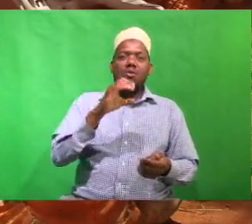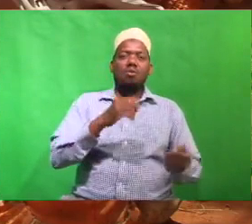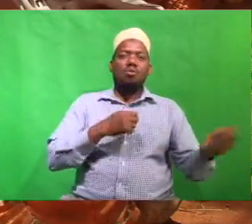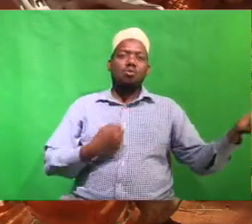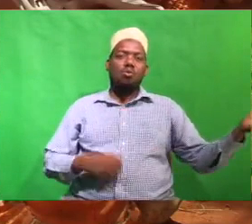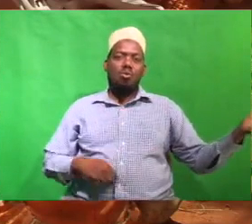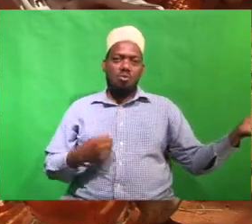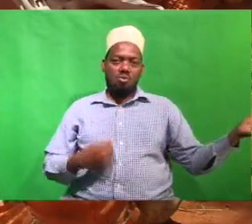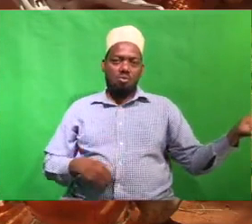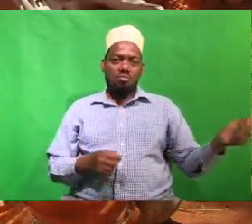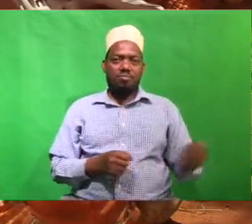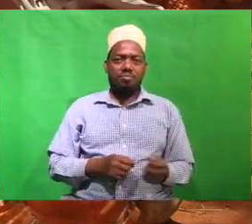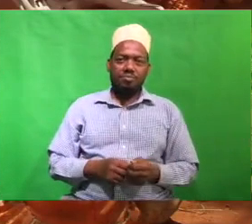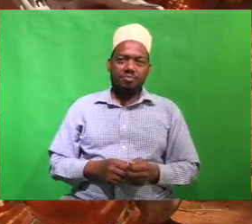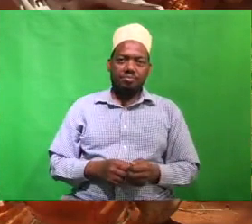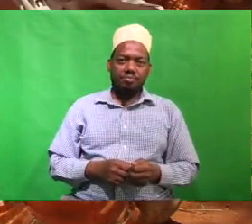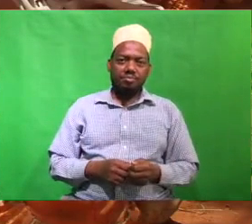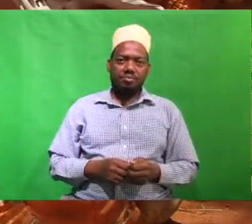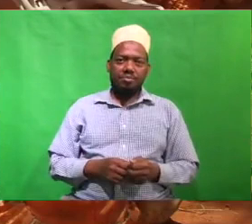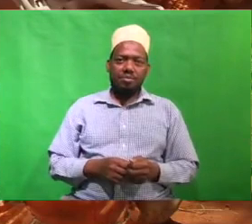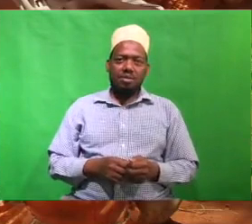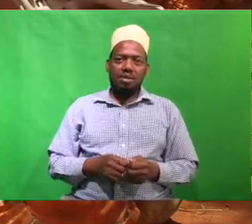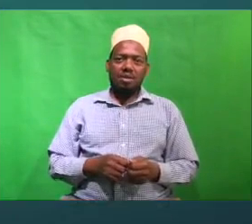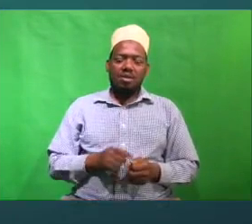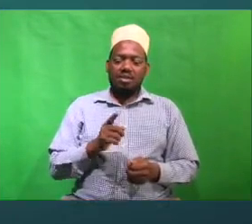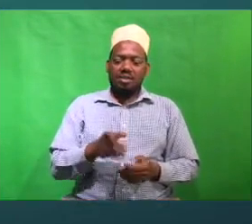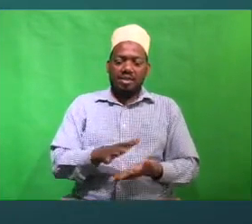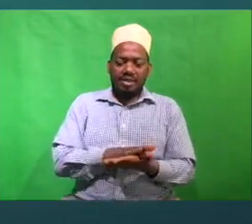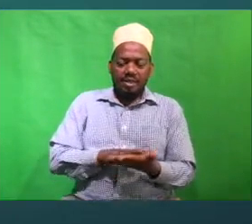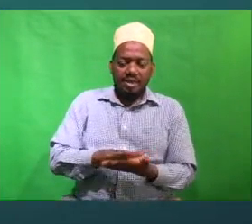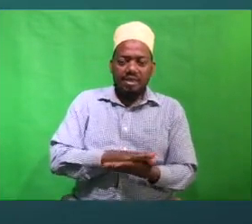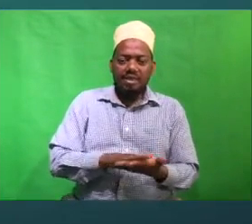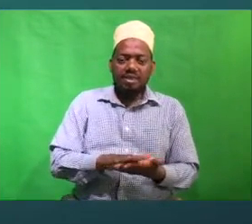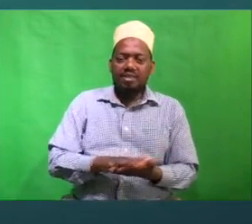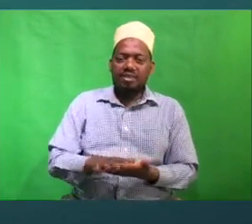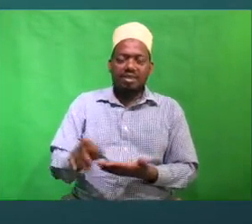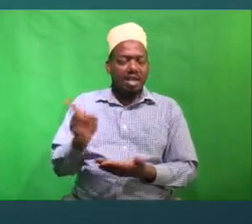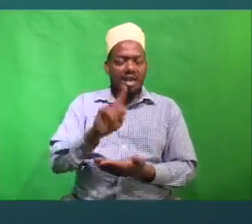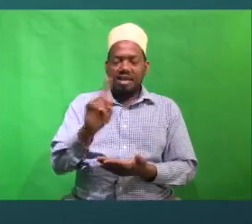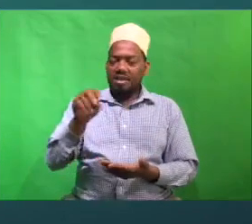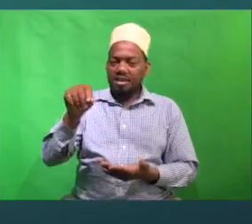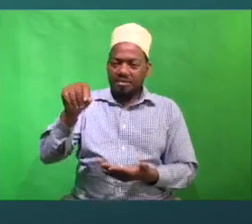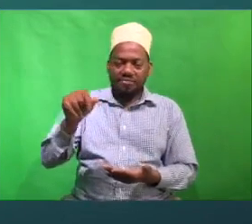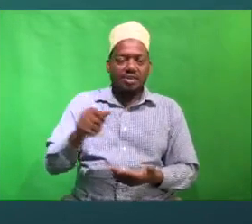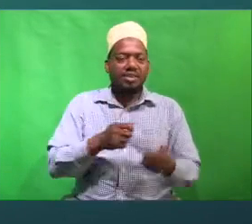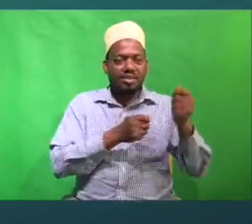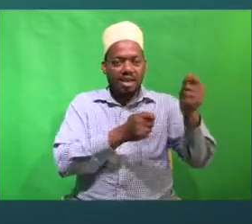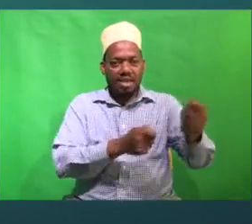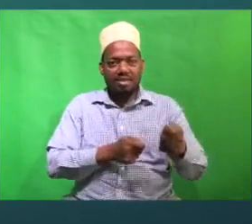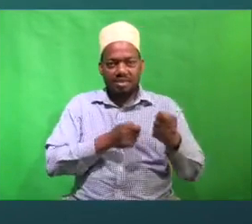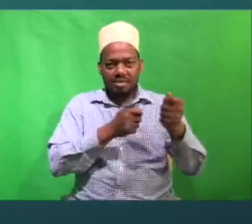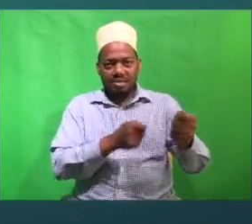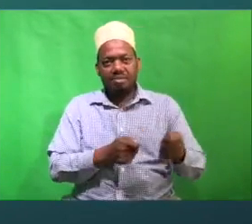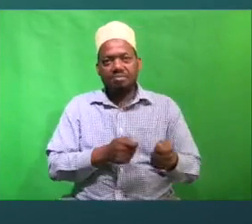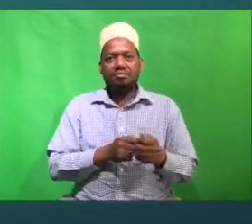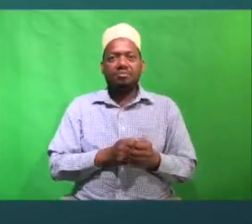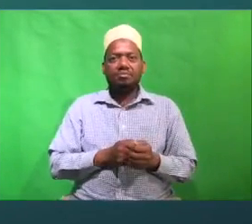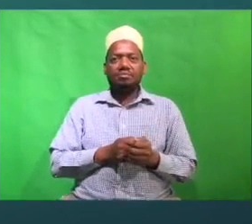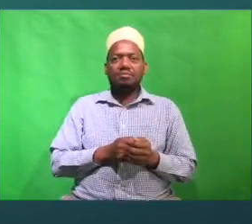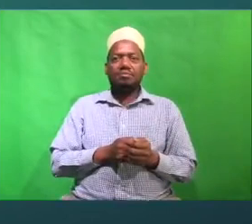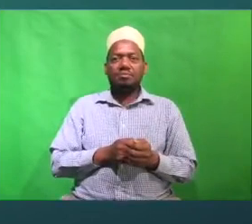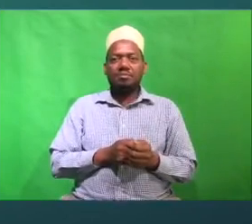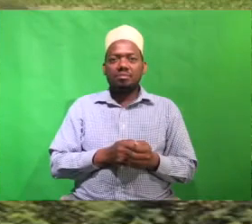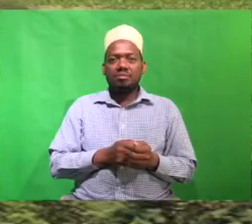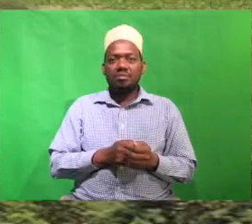very specific area which is suffer with infertile soil because the rain also is